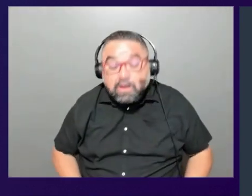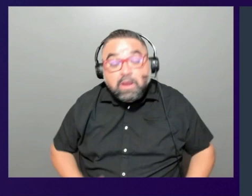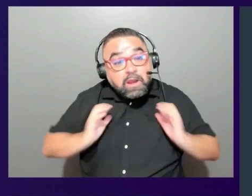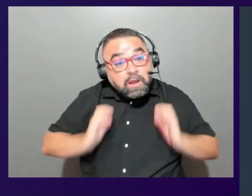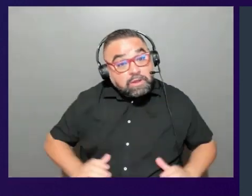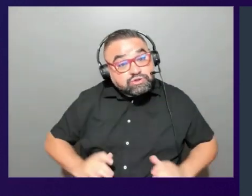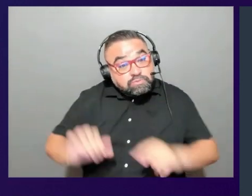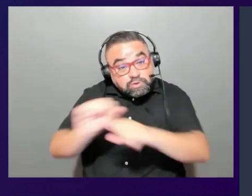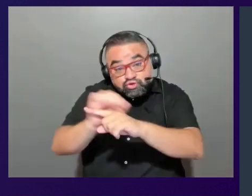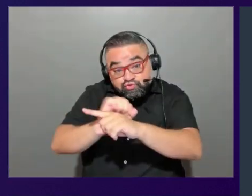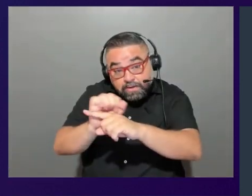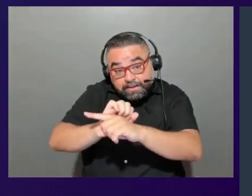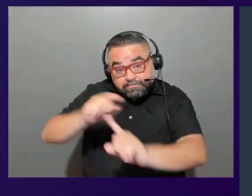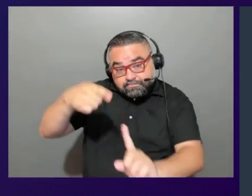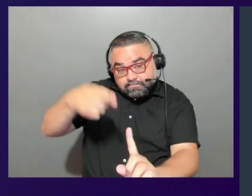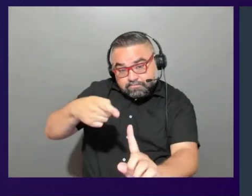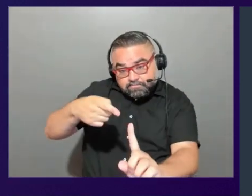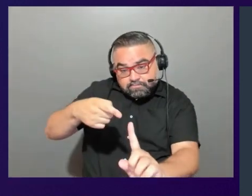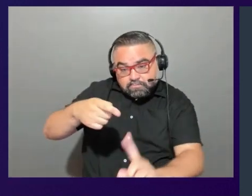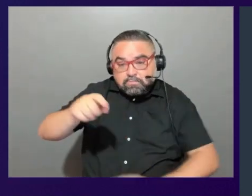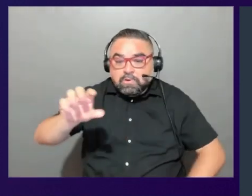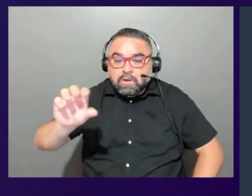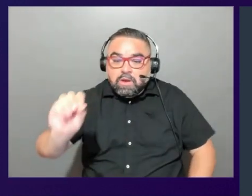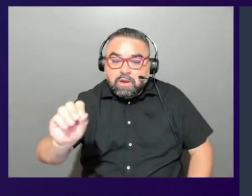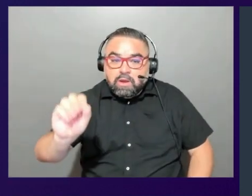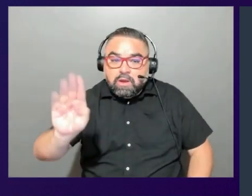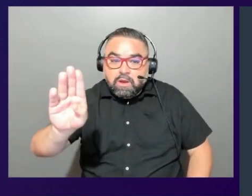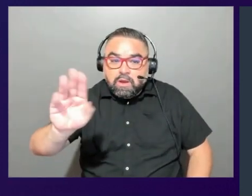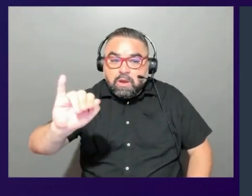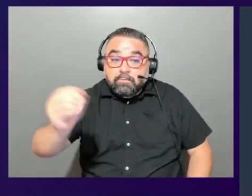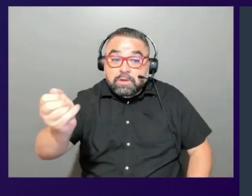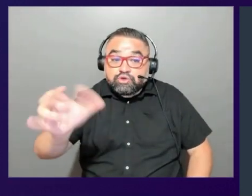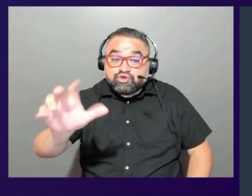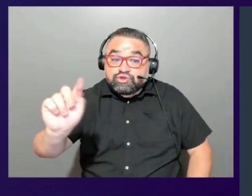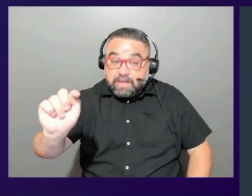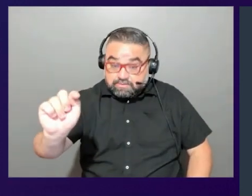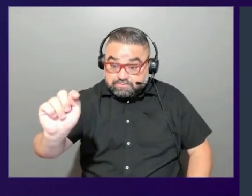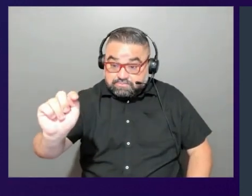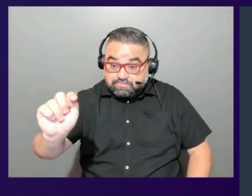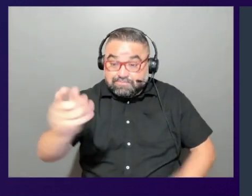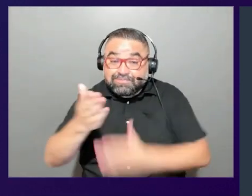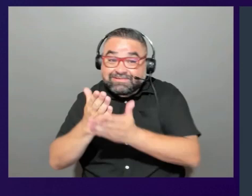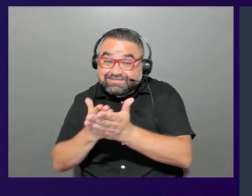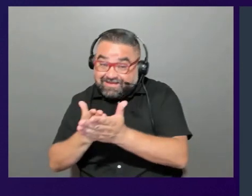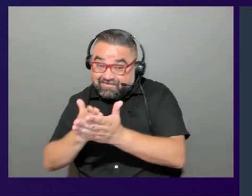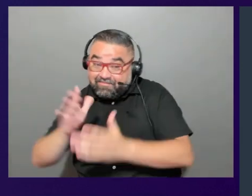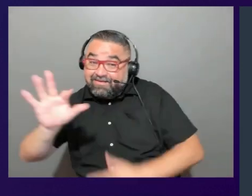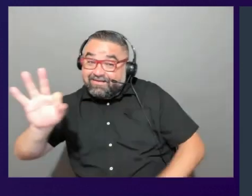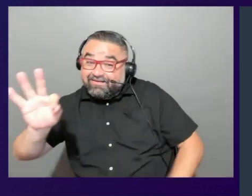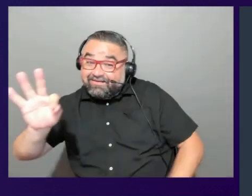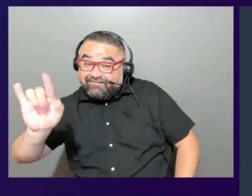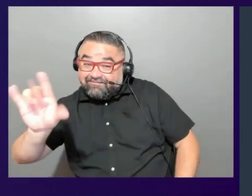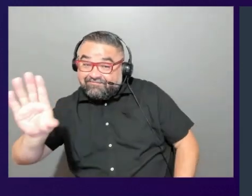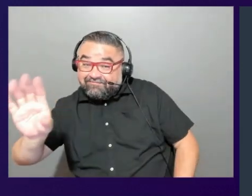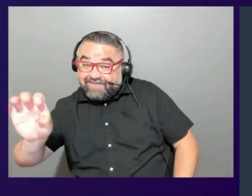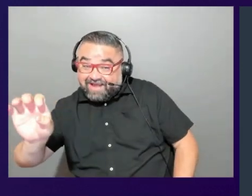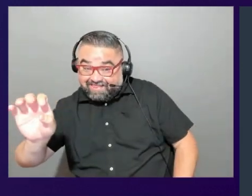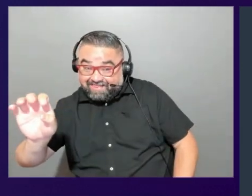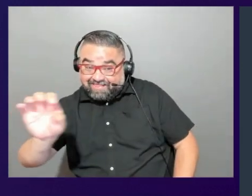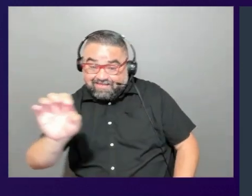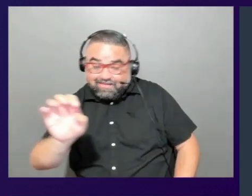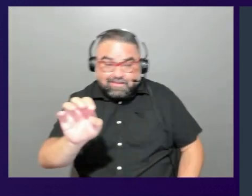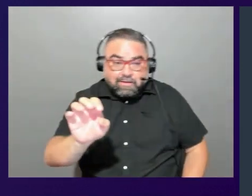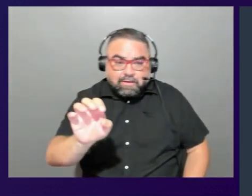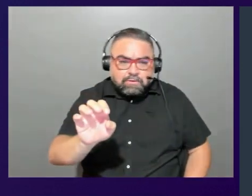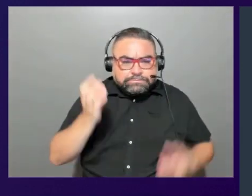object and customers who are training exclusively on file. And we always try to understand, how they're thinking about the trade-offs